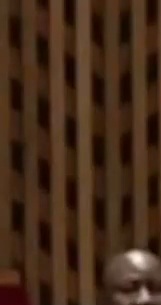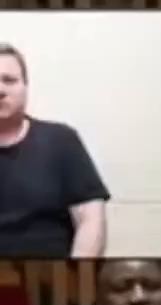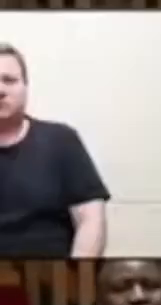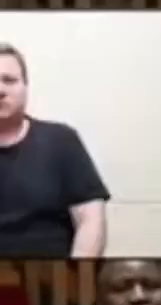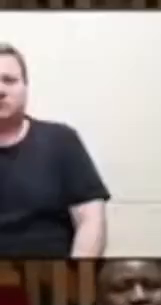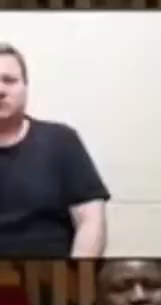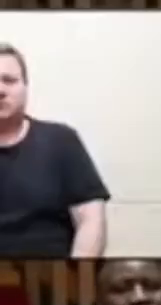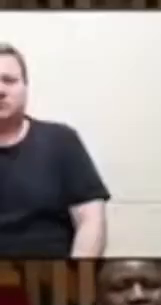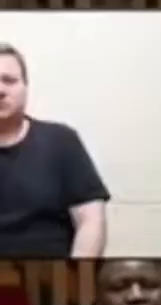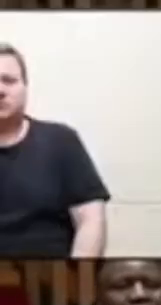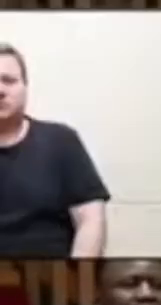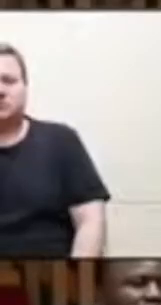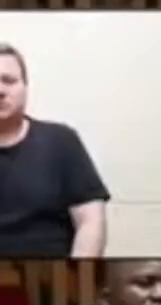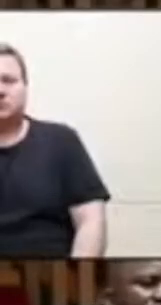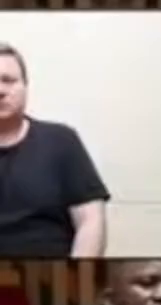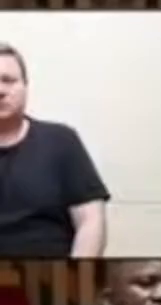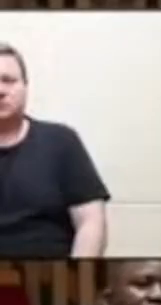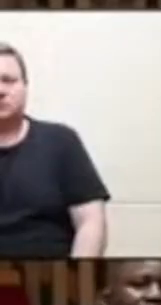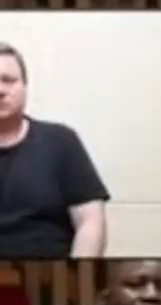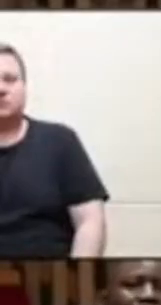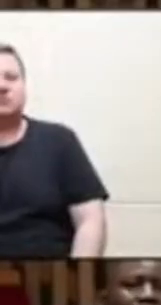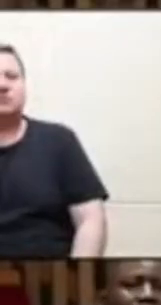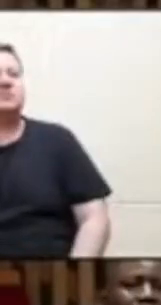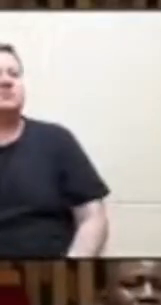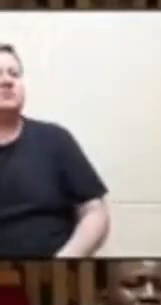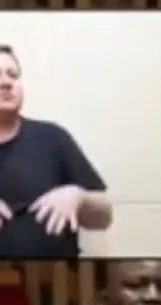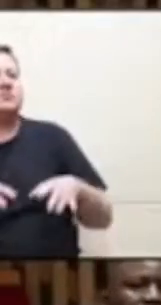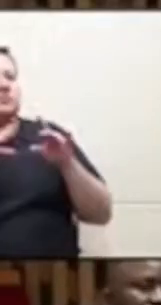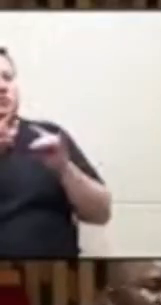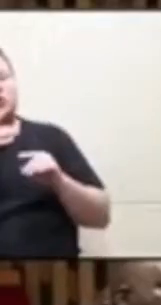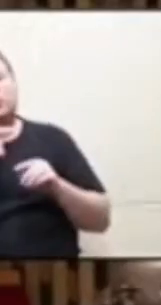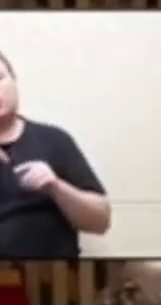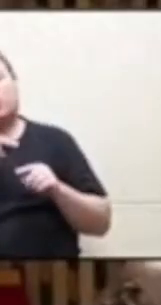No, as we have indicated,